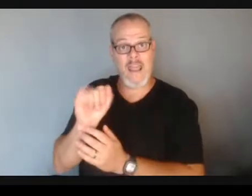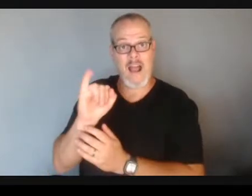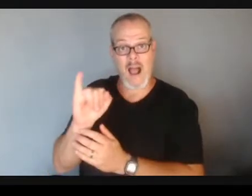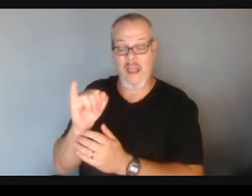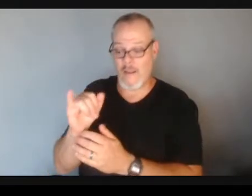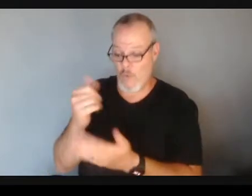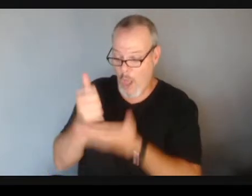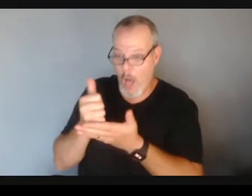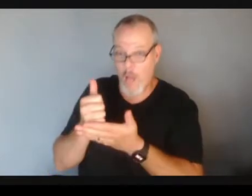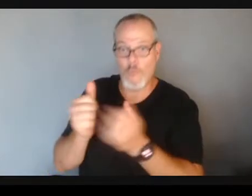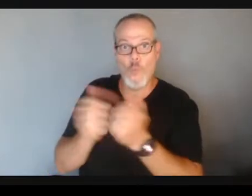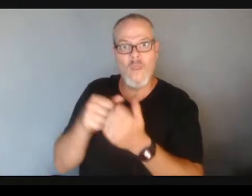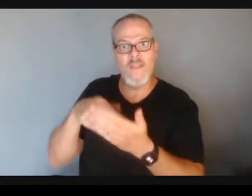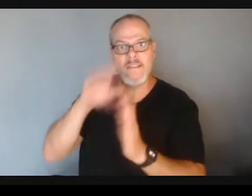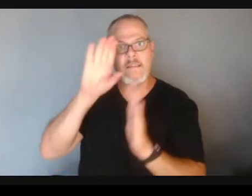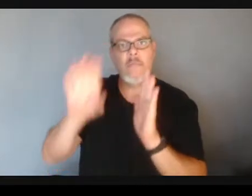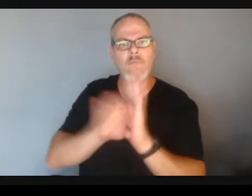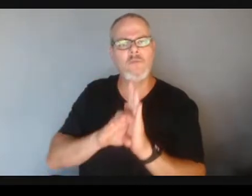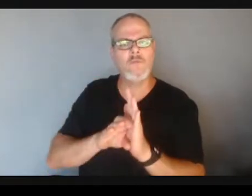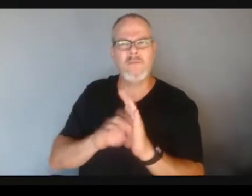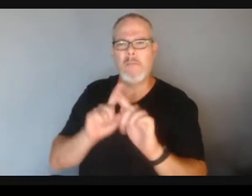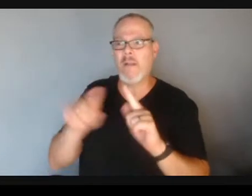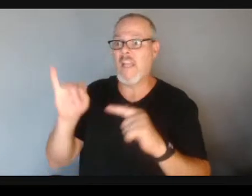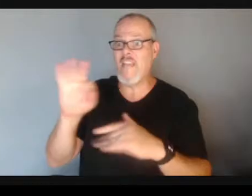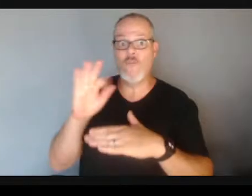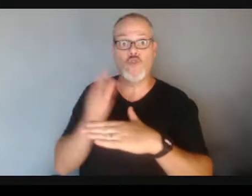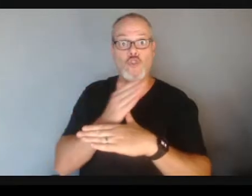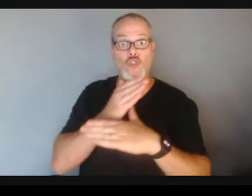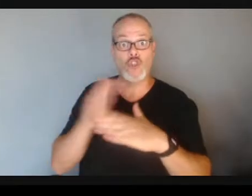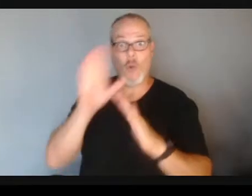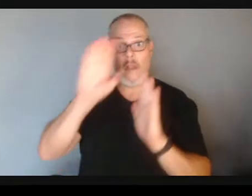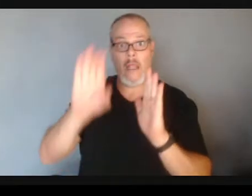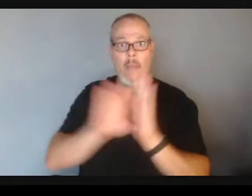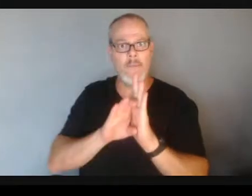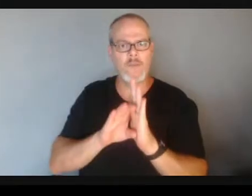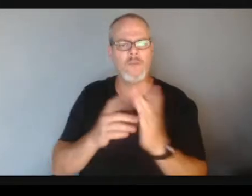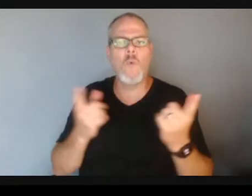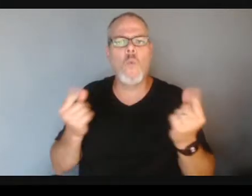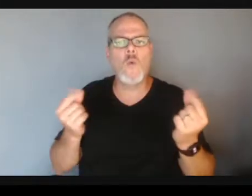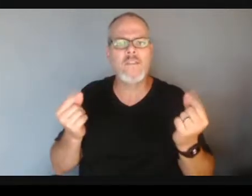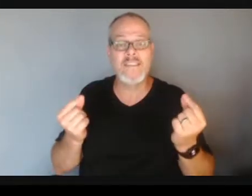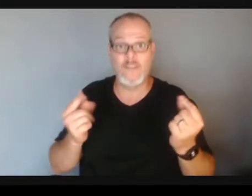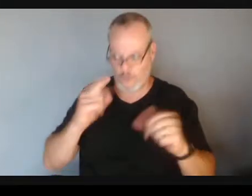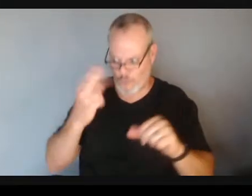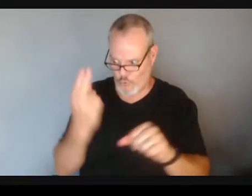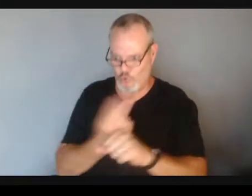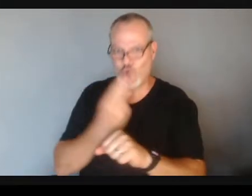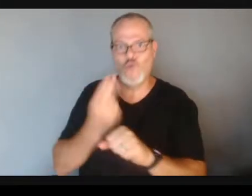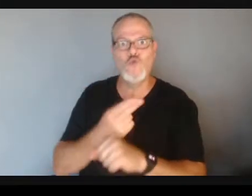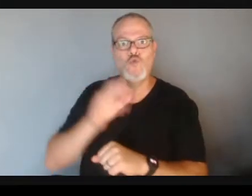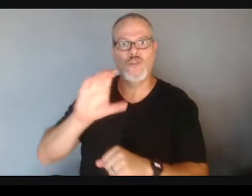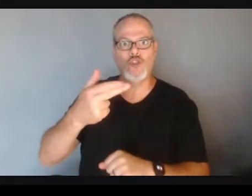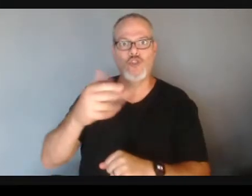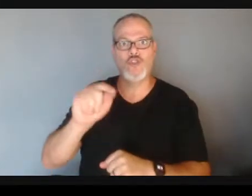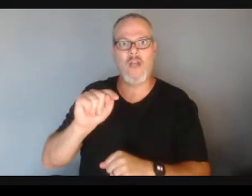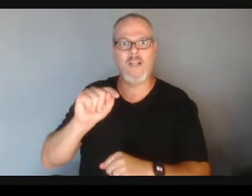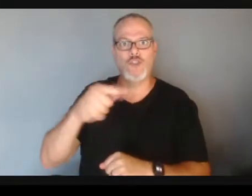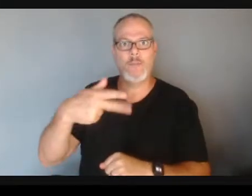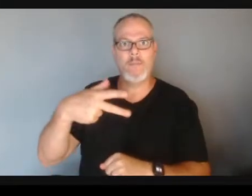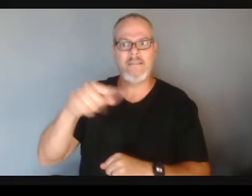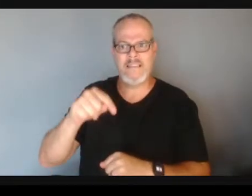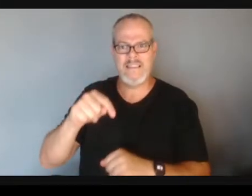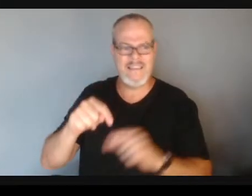image. What is it? Just drop it in, and then it will tell you, like, oh, that's this. That's not